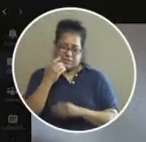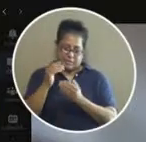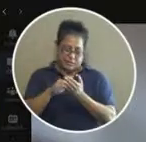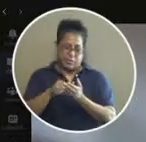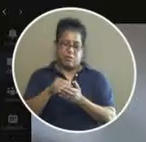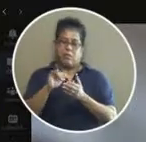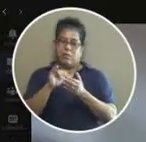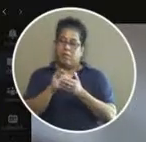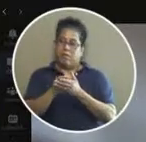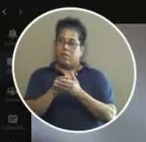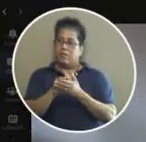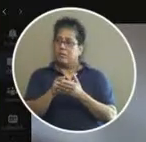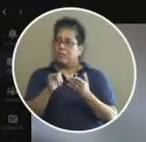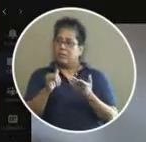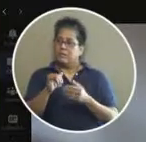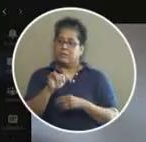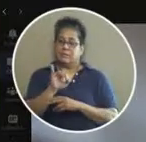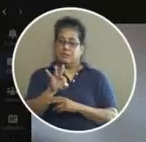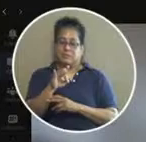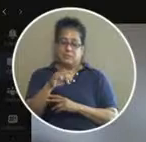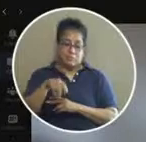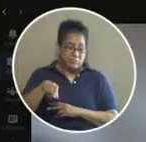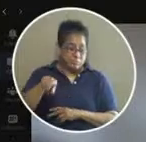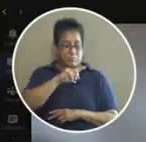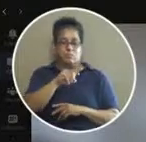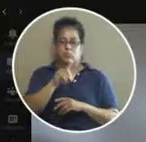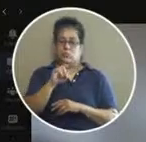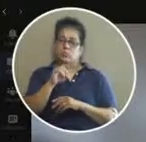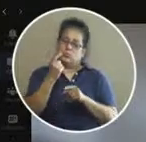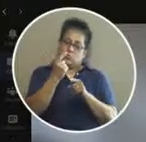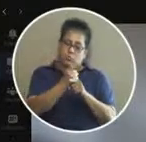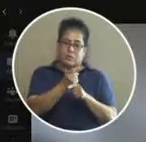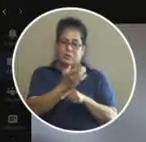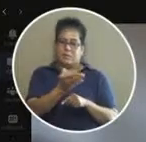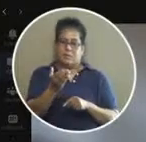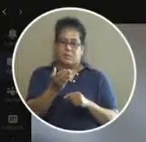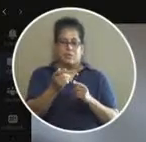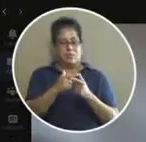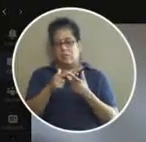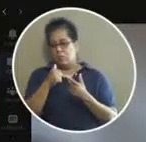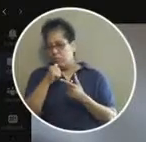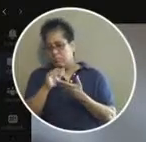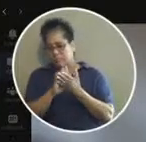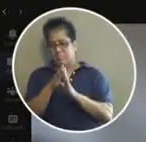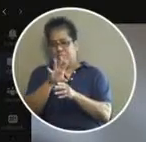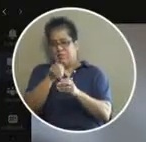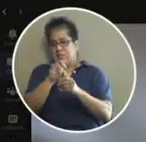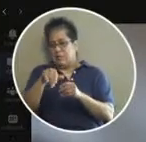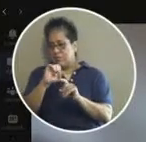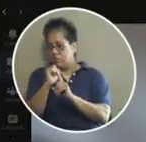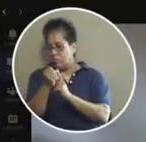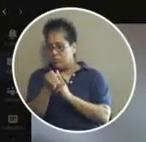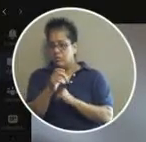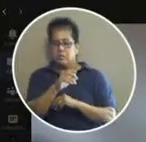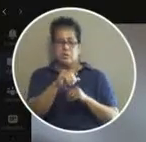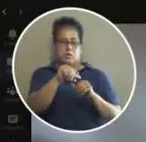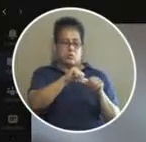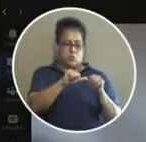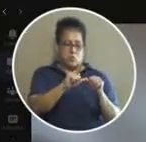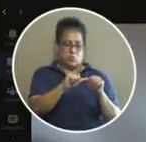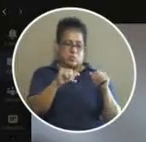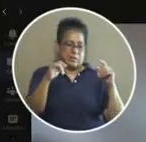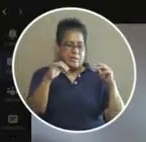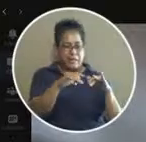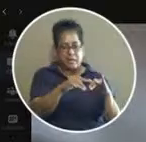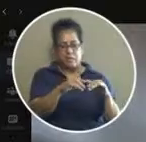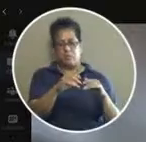again, and that is if we do the right things, and then we won't be in that situation. If we do the social gatherings and